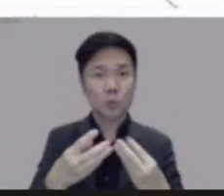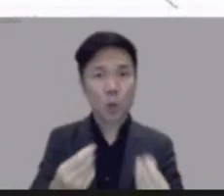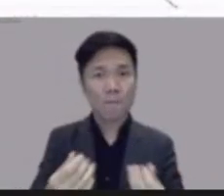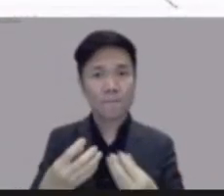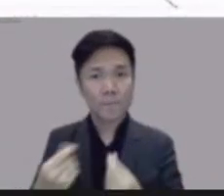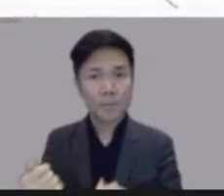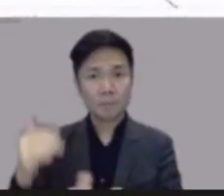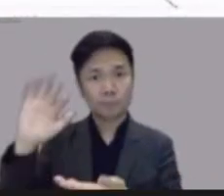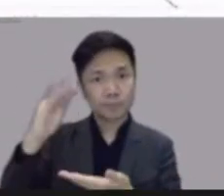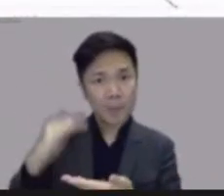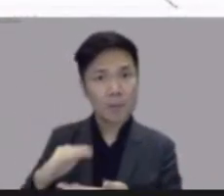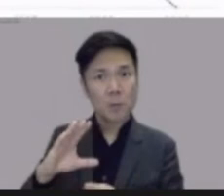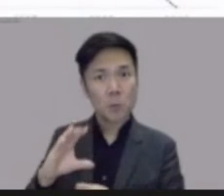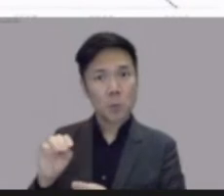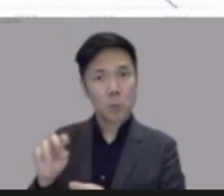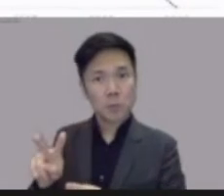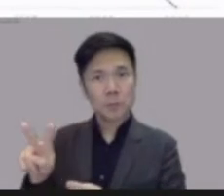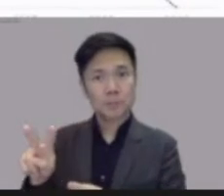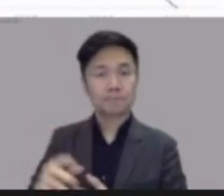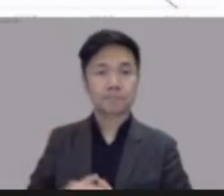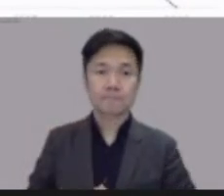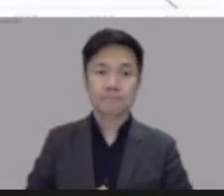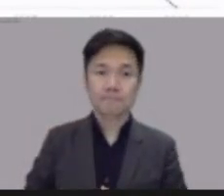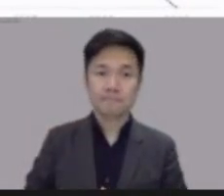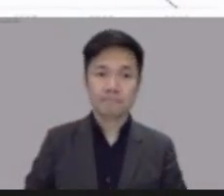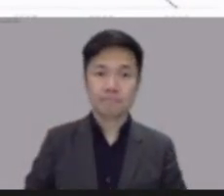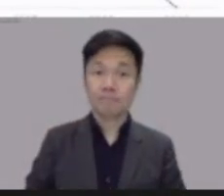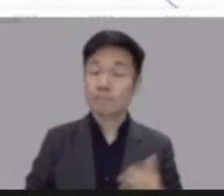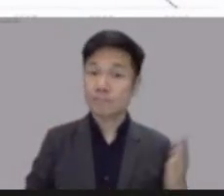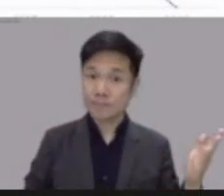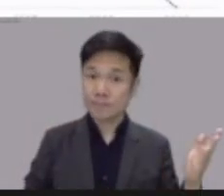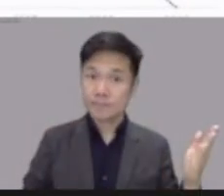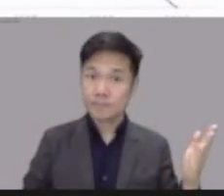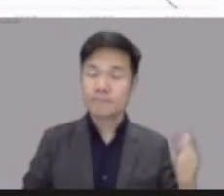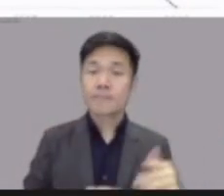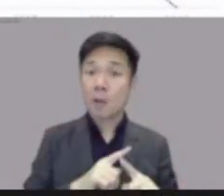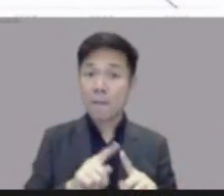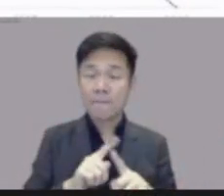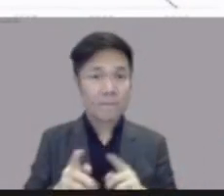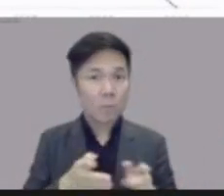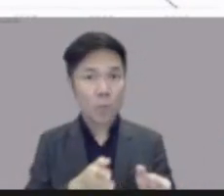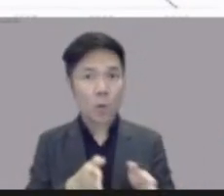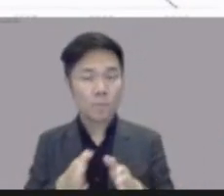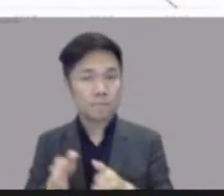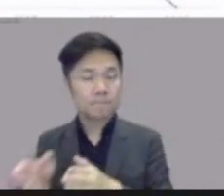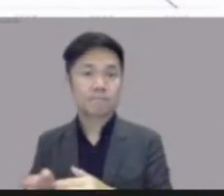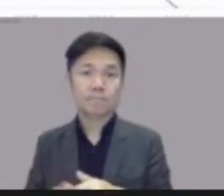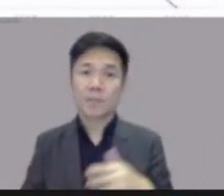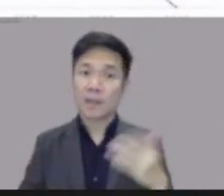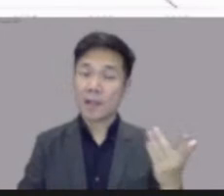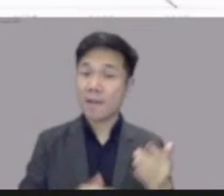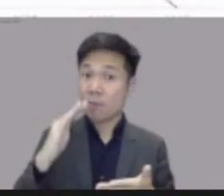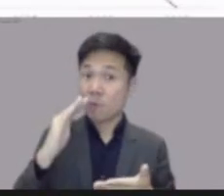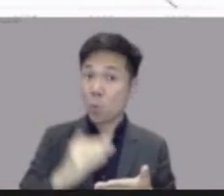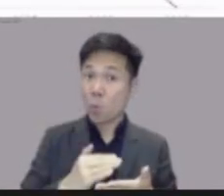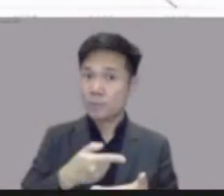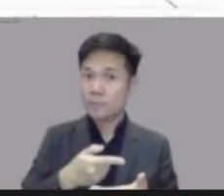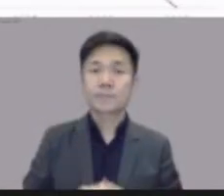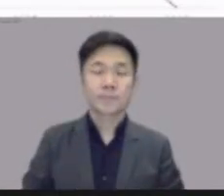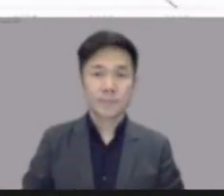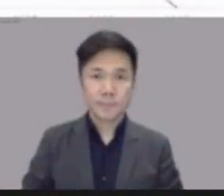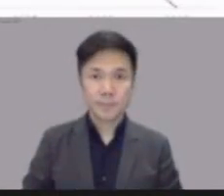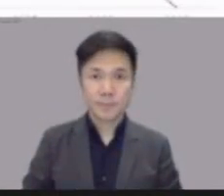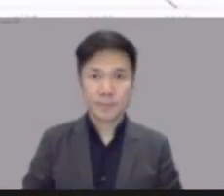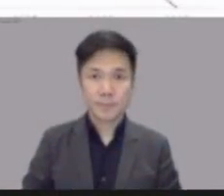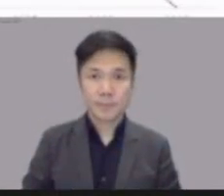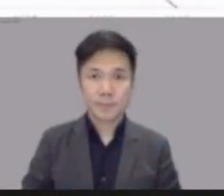our research shows that conditional and unconditional NDC commitments and the regional ght emission trajectories are projected to